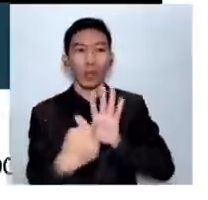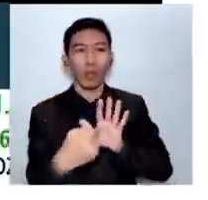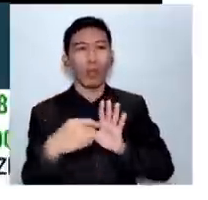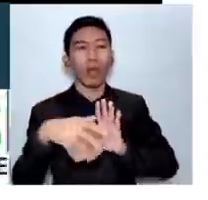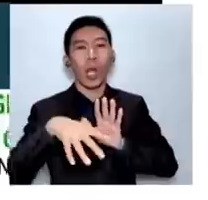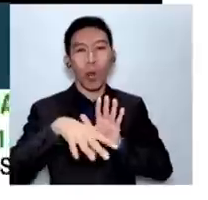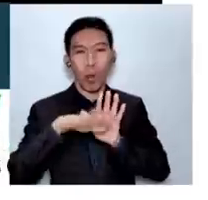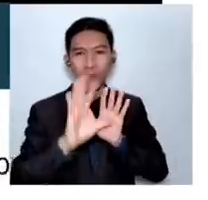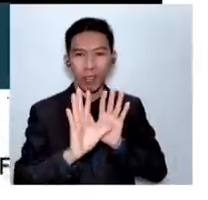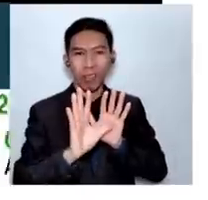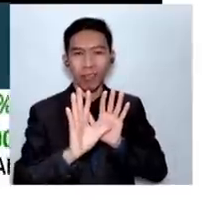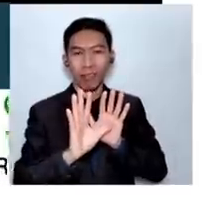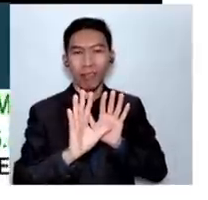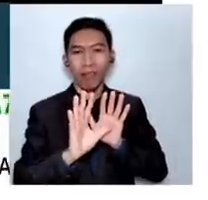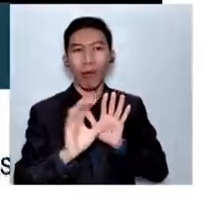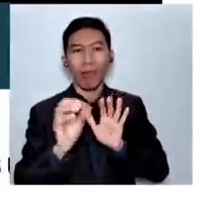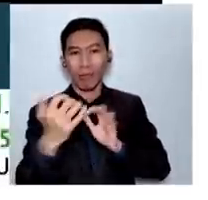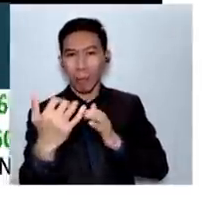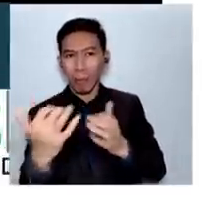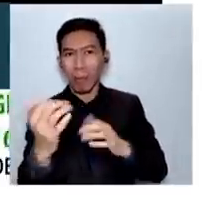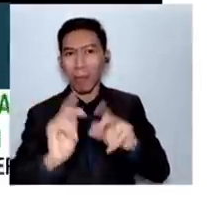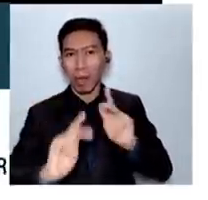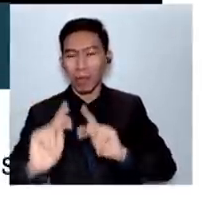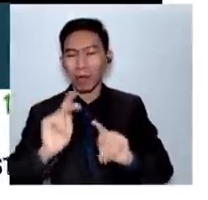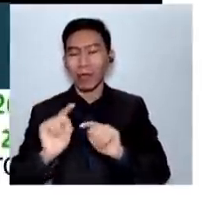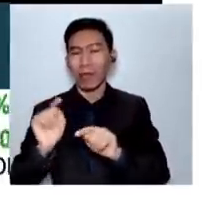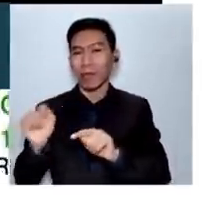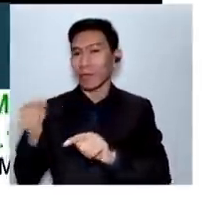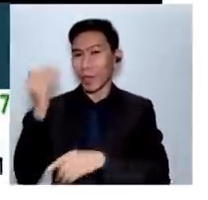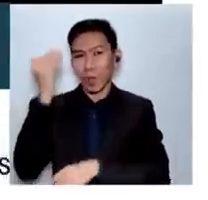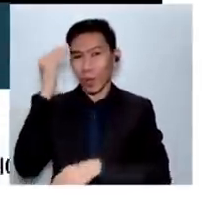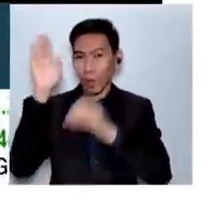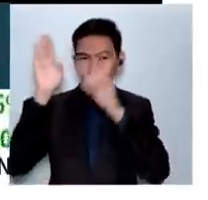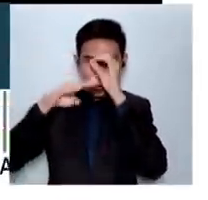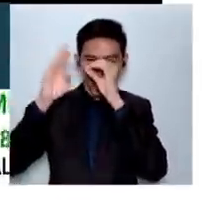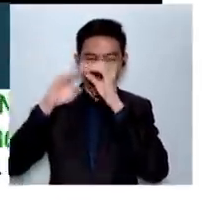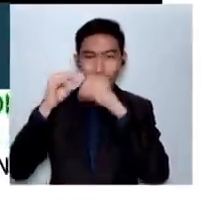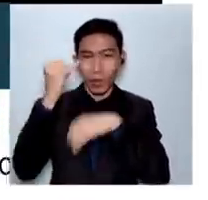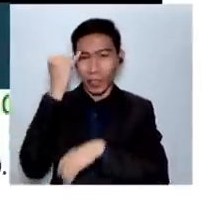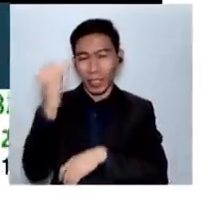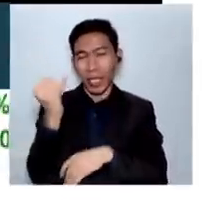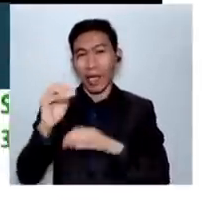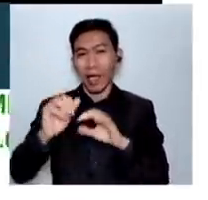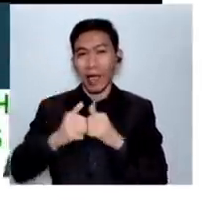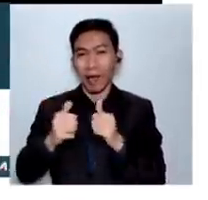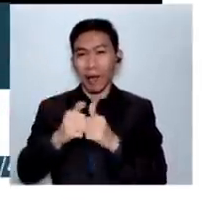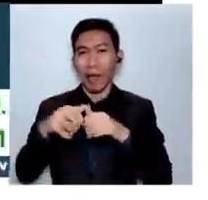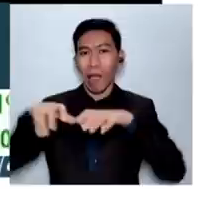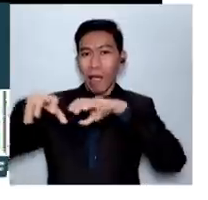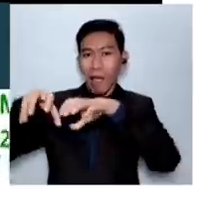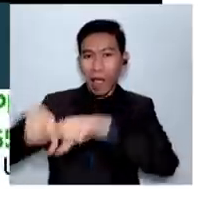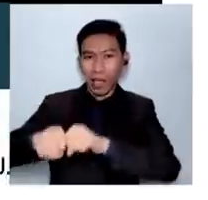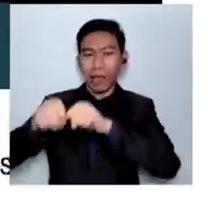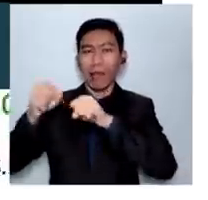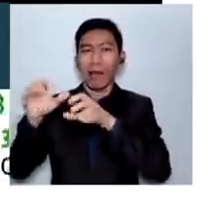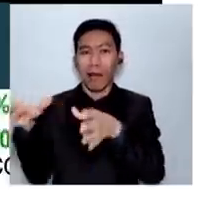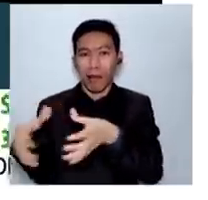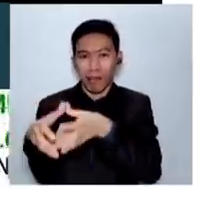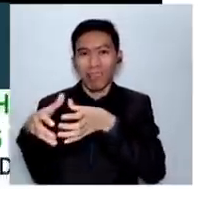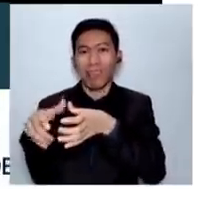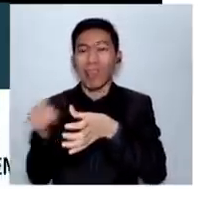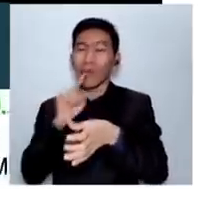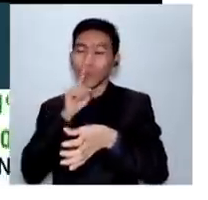no idea what this party they are hijacking is all about. So they make it clear that they are the